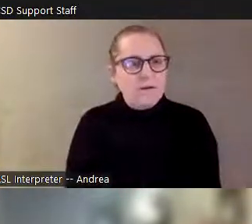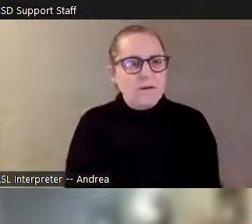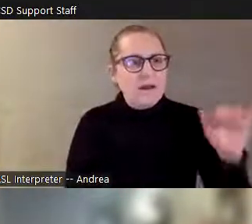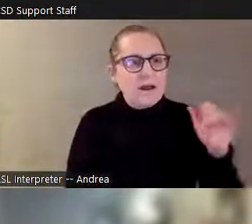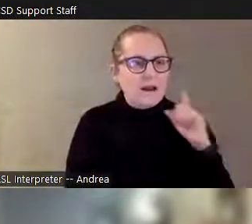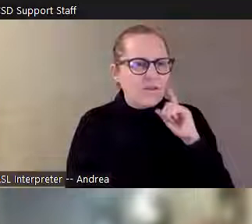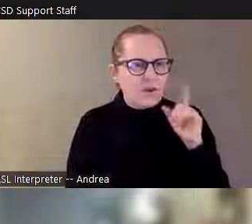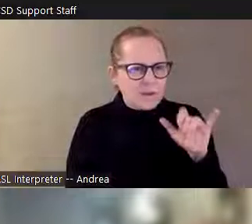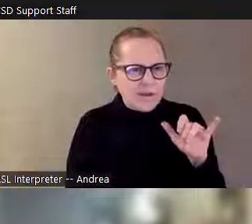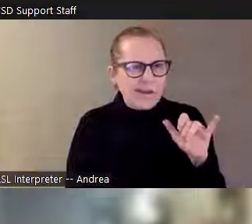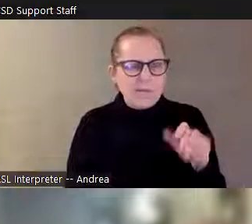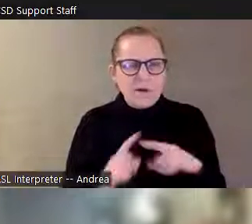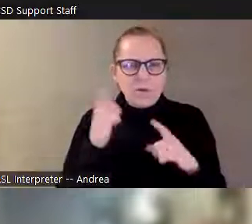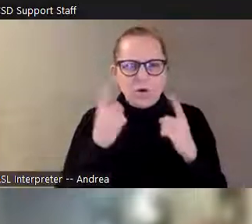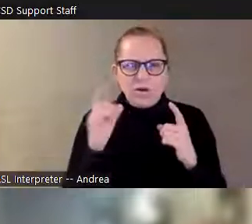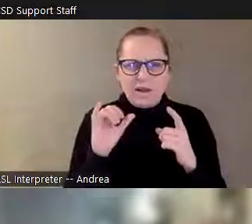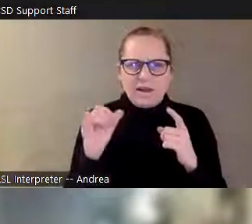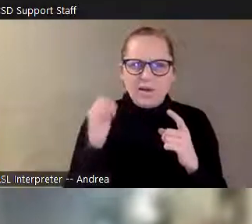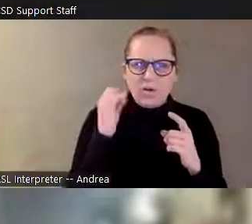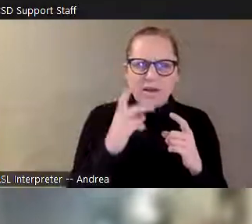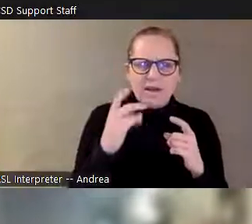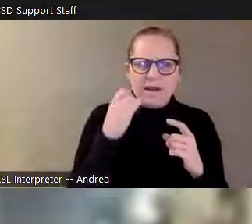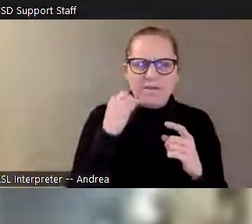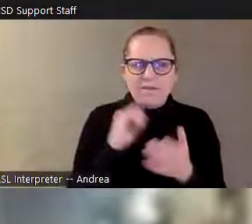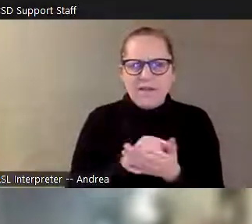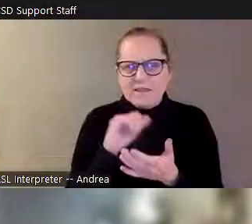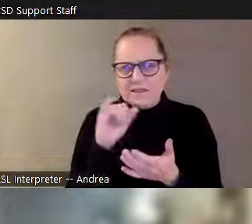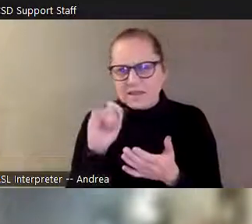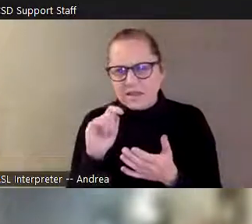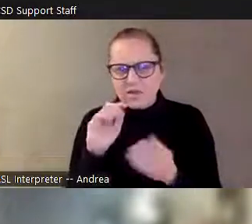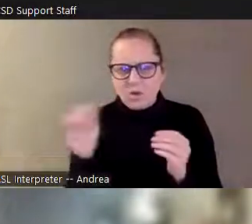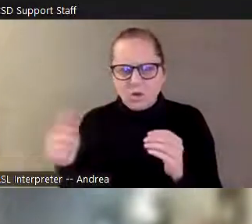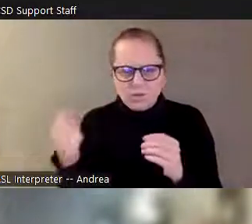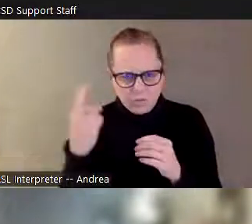thought about that, but I was wondering like, okay, if this is it and there's no other reason,